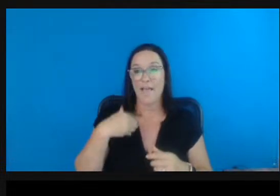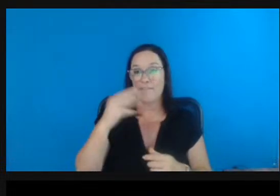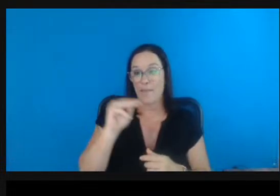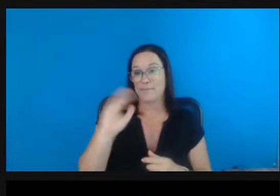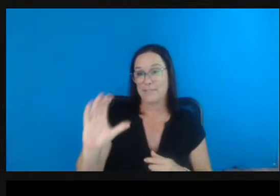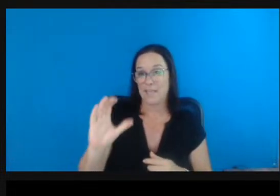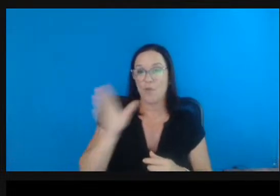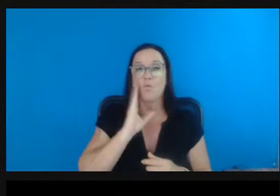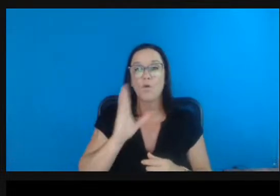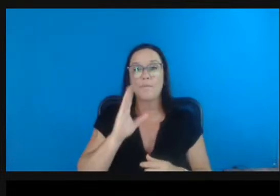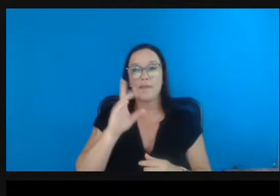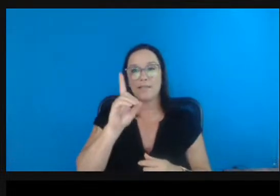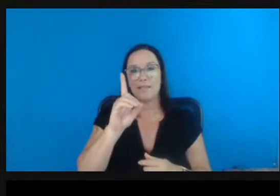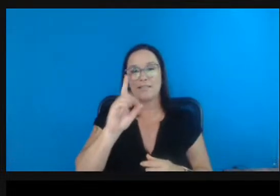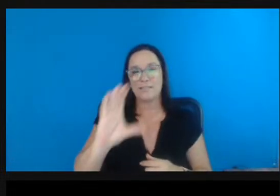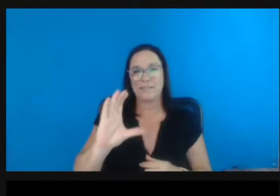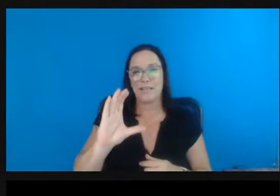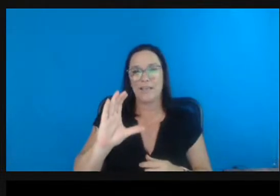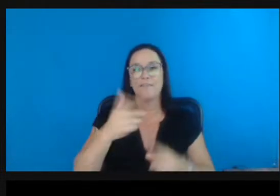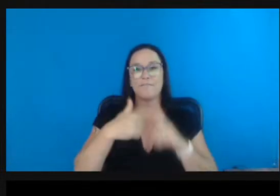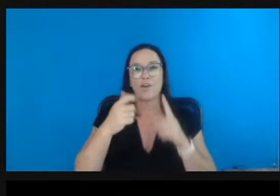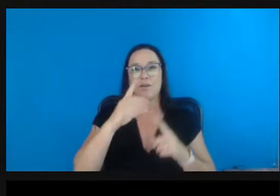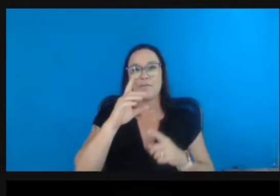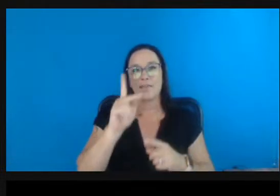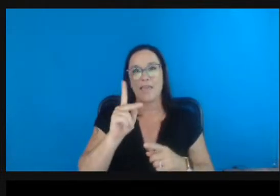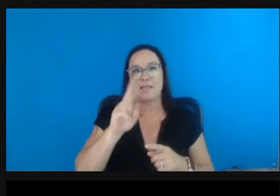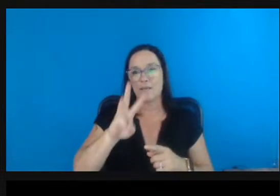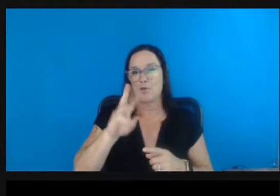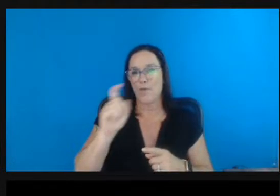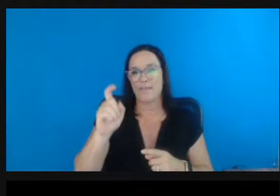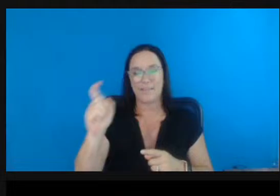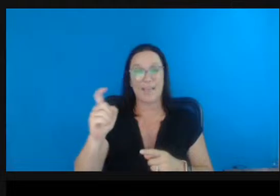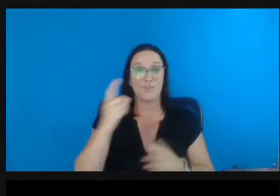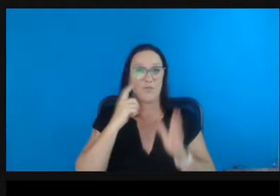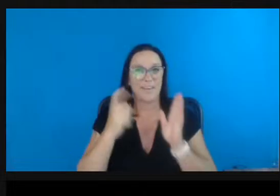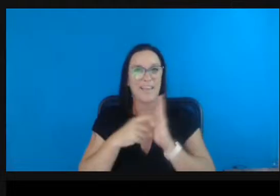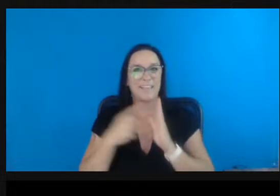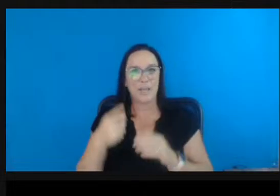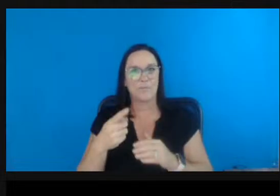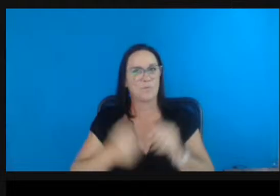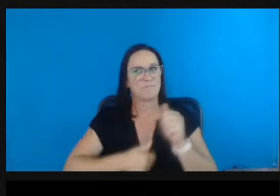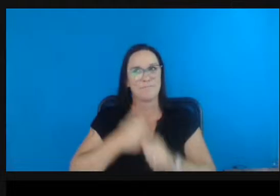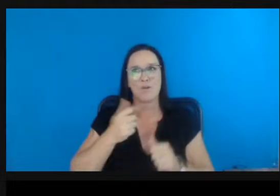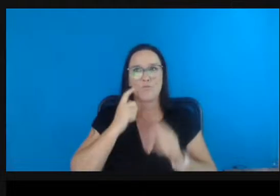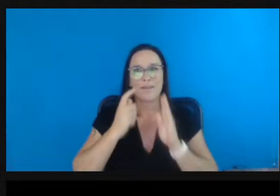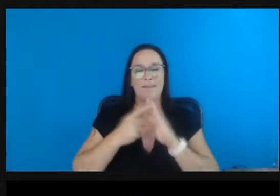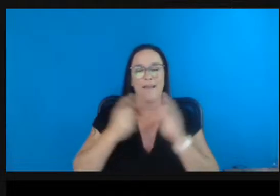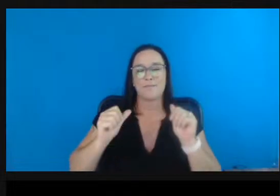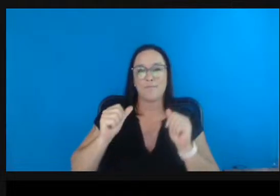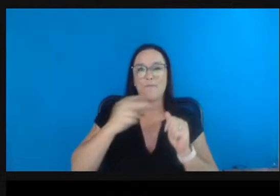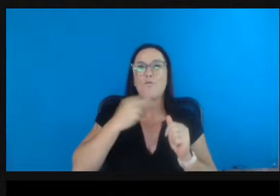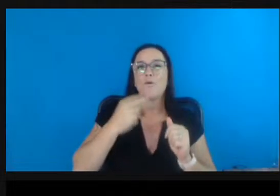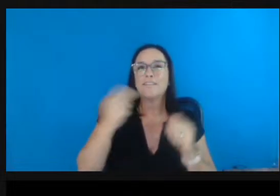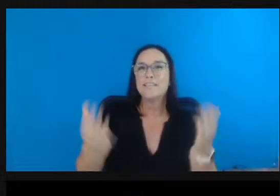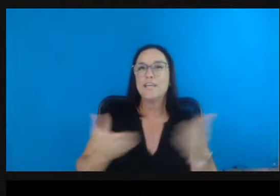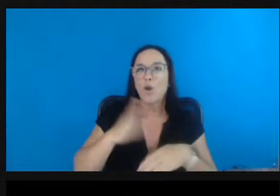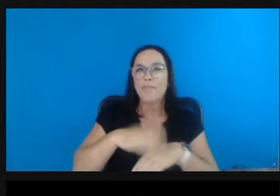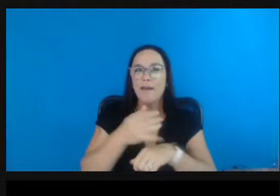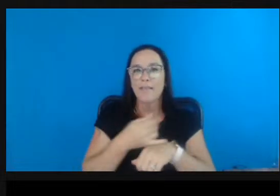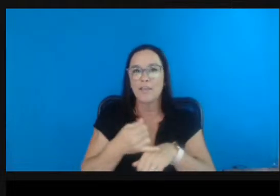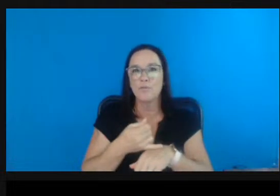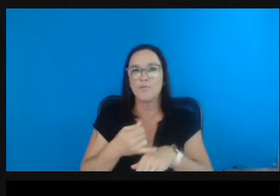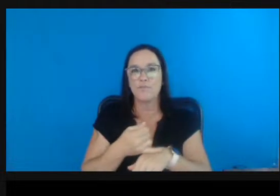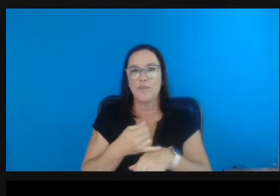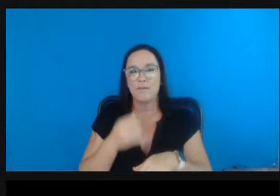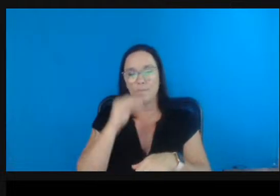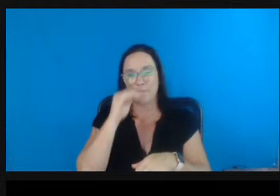be DC from KWXX. You might recognize him, one of the most recognizable voices we have on the island. So I'm excited about that. Should be a